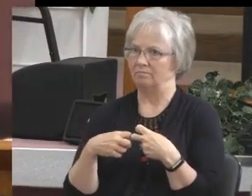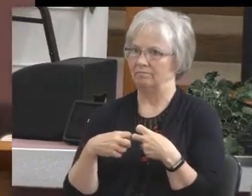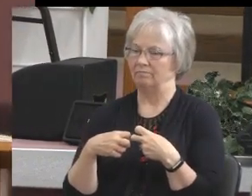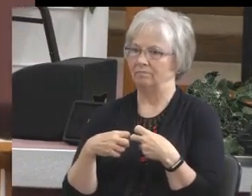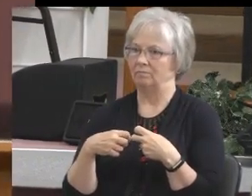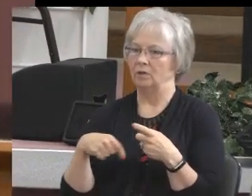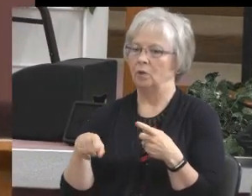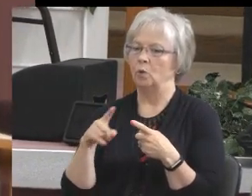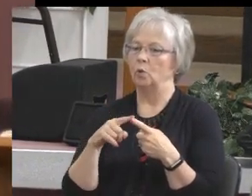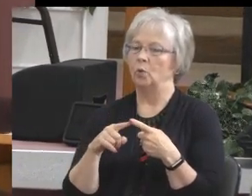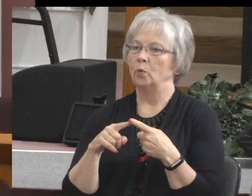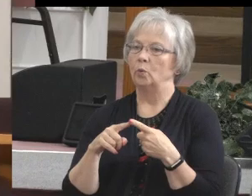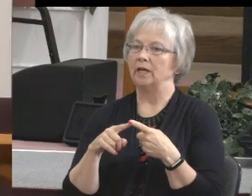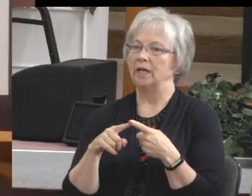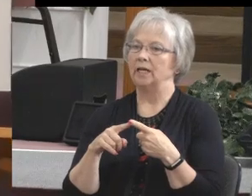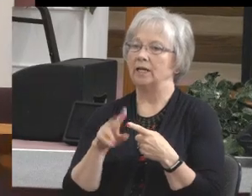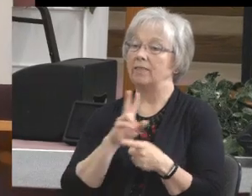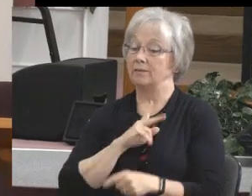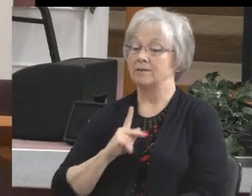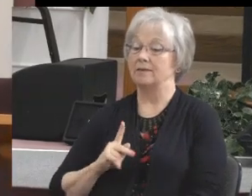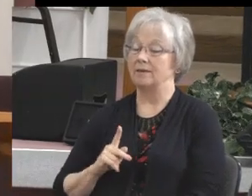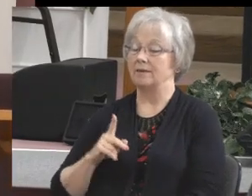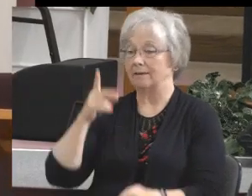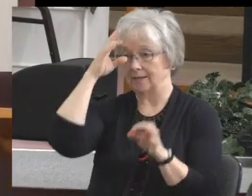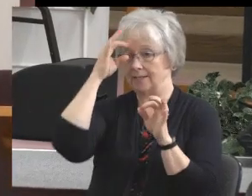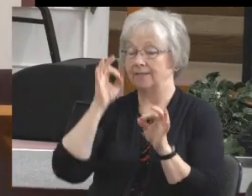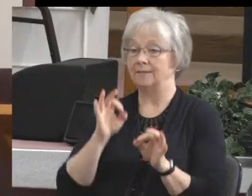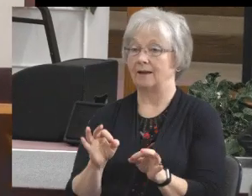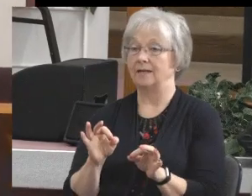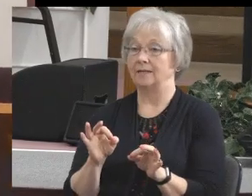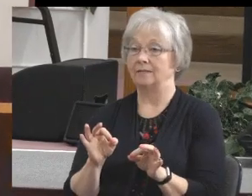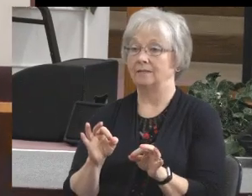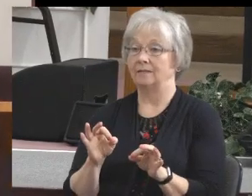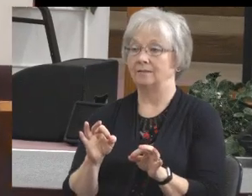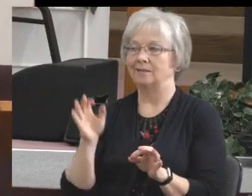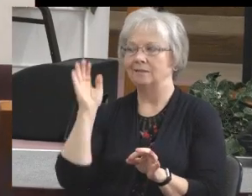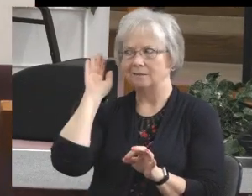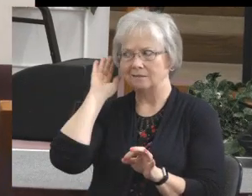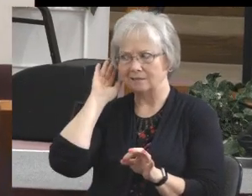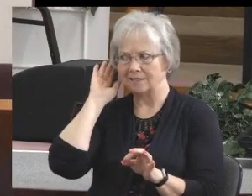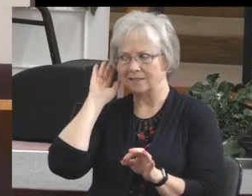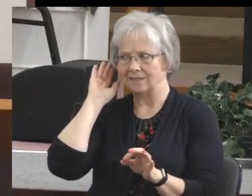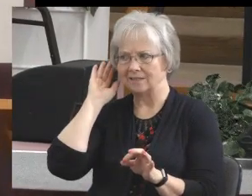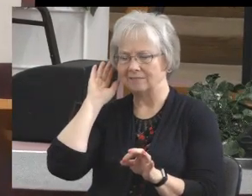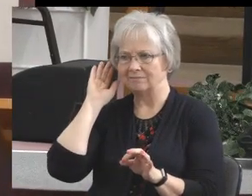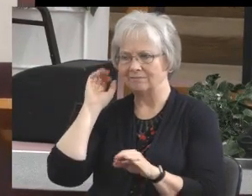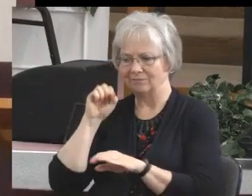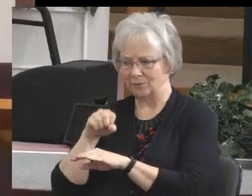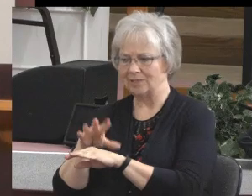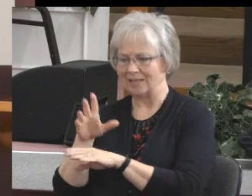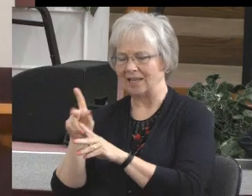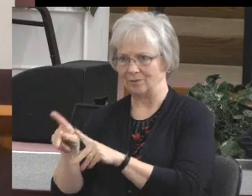When the king decided to listen to some of his advisors